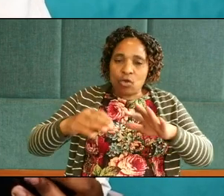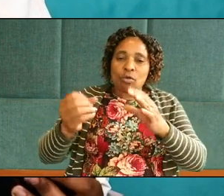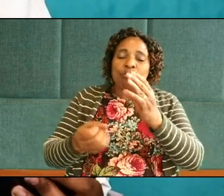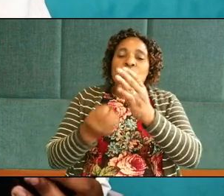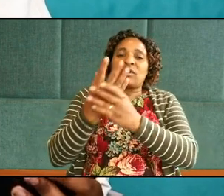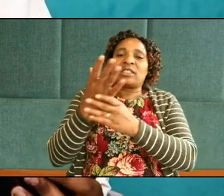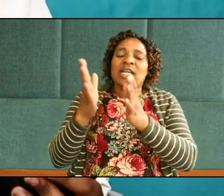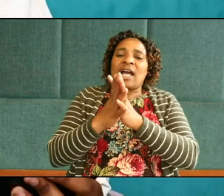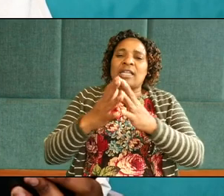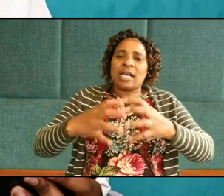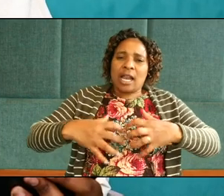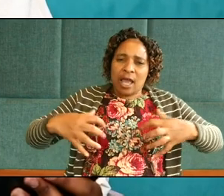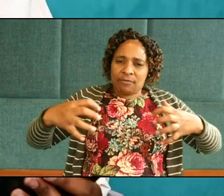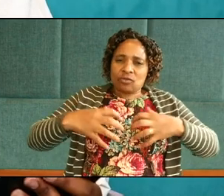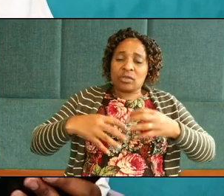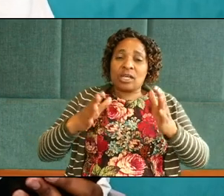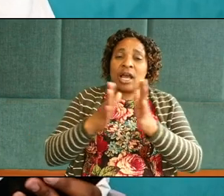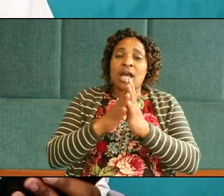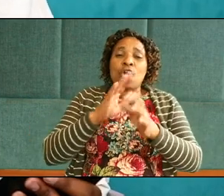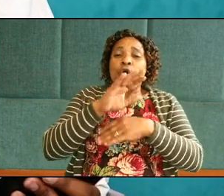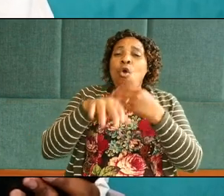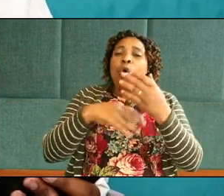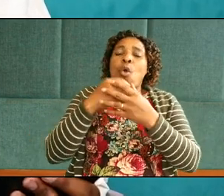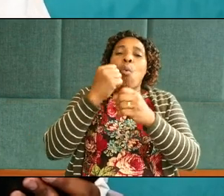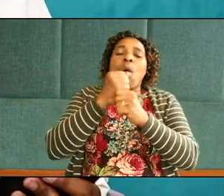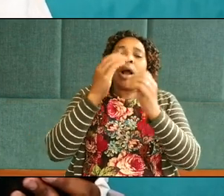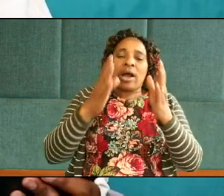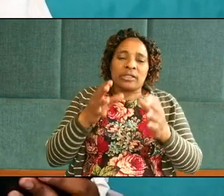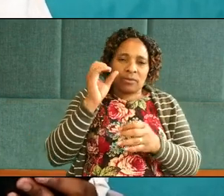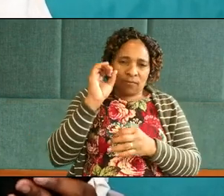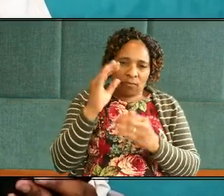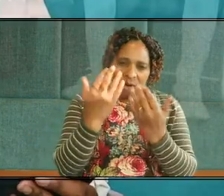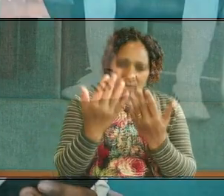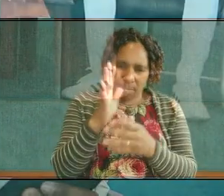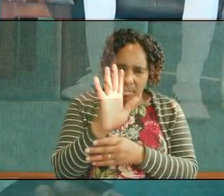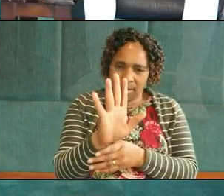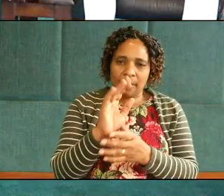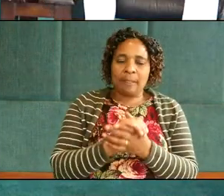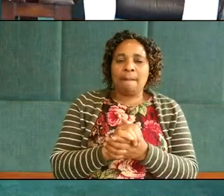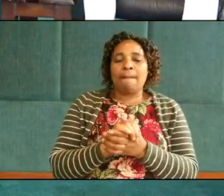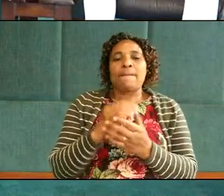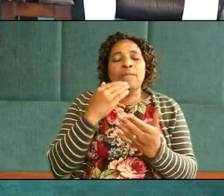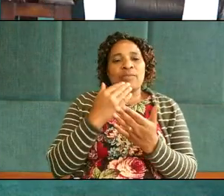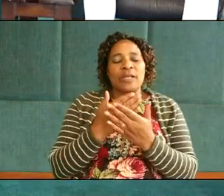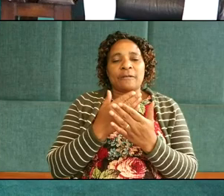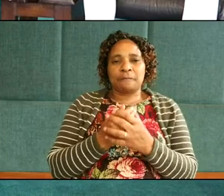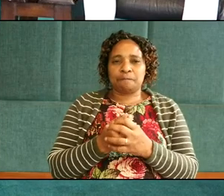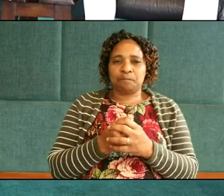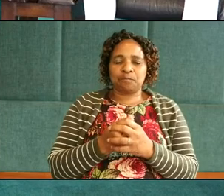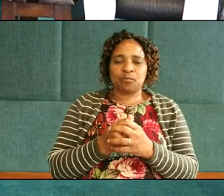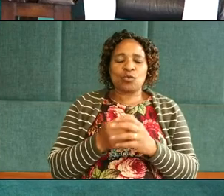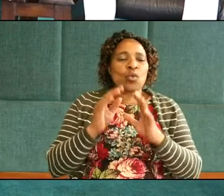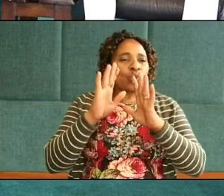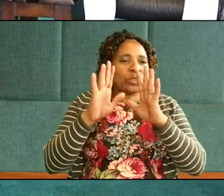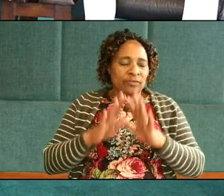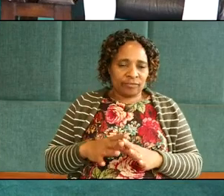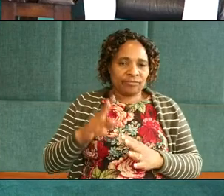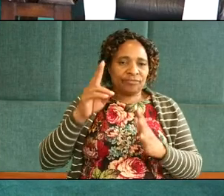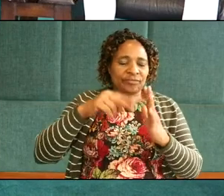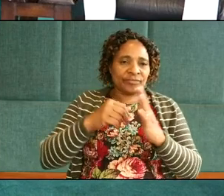livestock, and on all the labors of your hands. Yeah, thanks, Sid. I think you read that wonderfully.